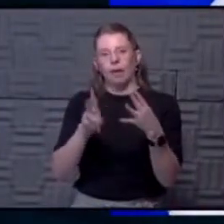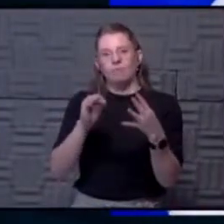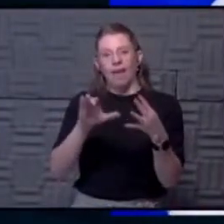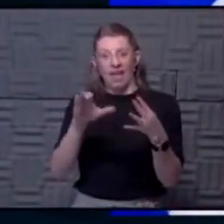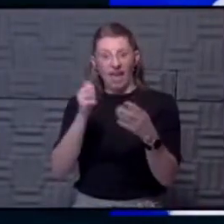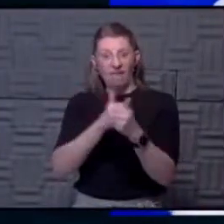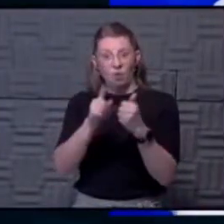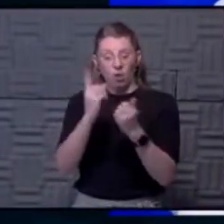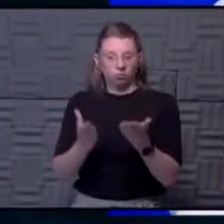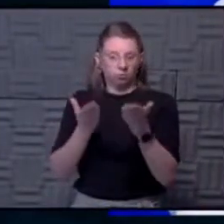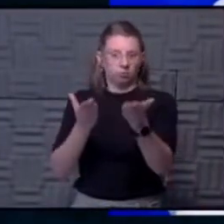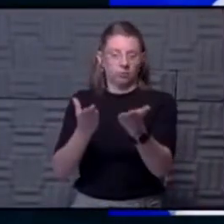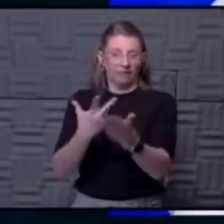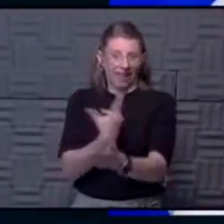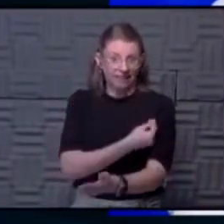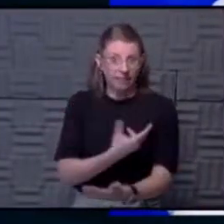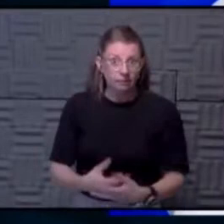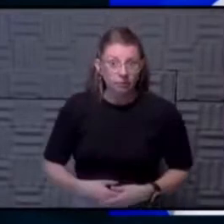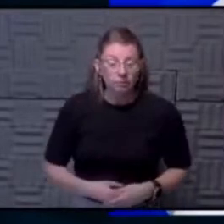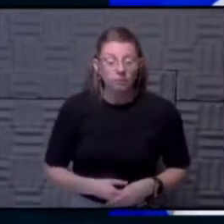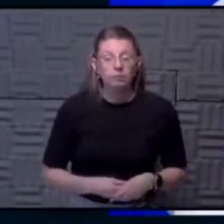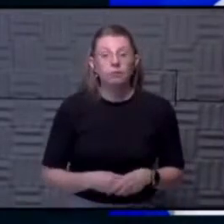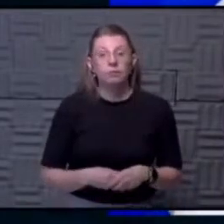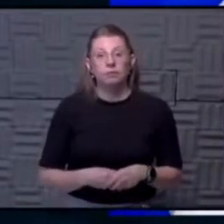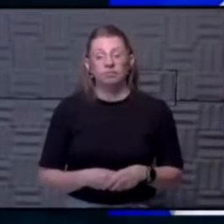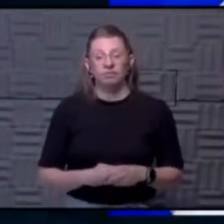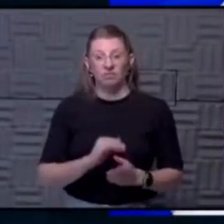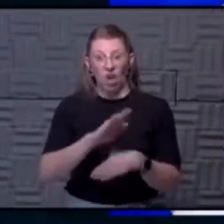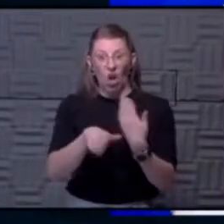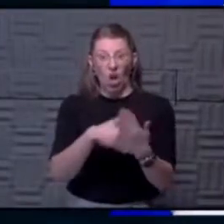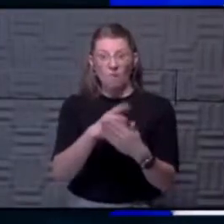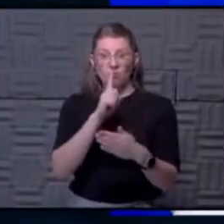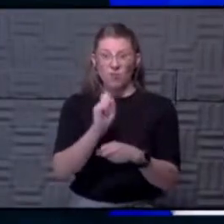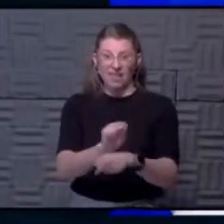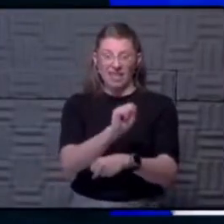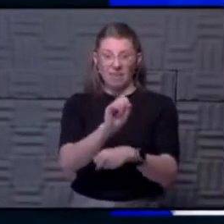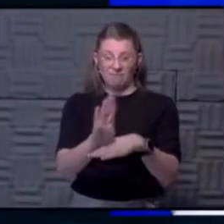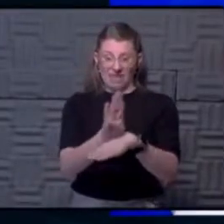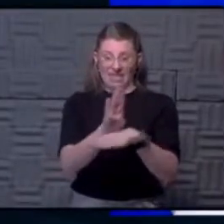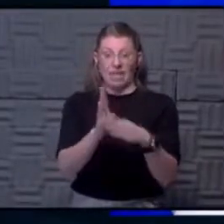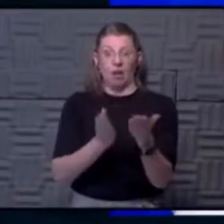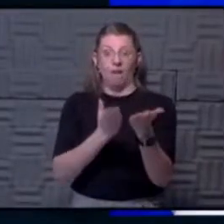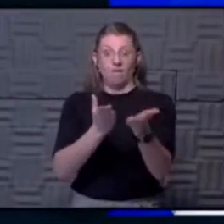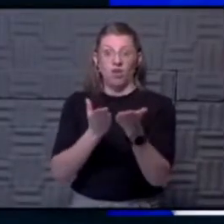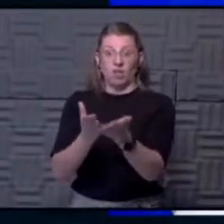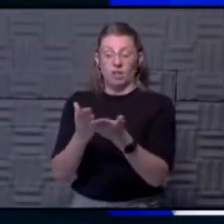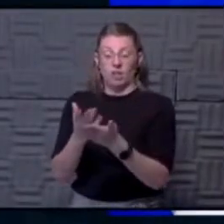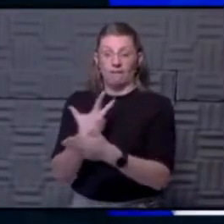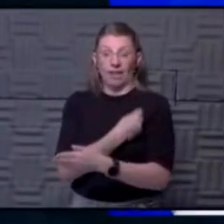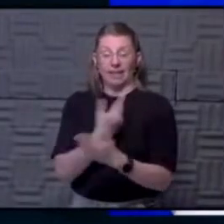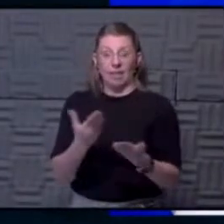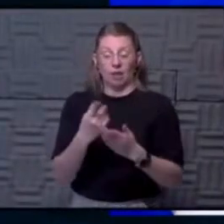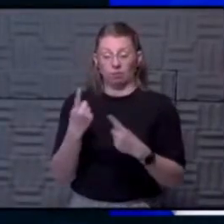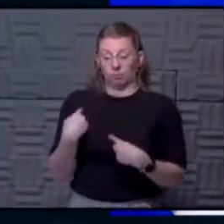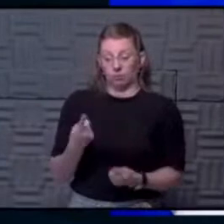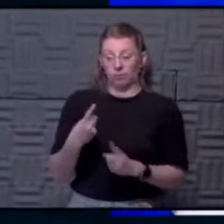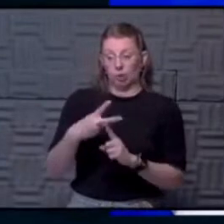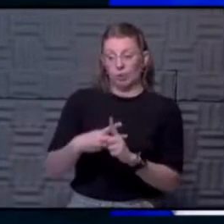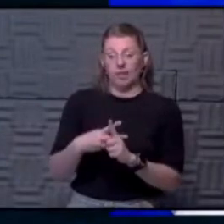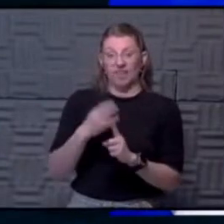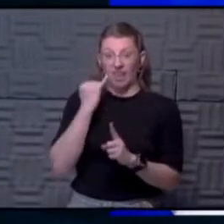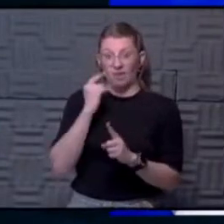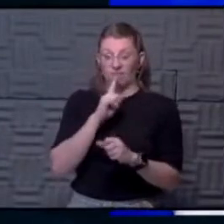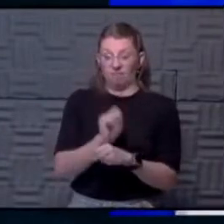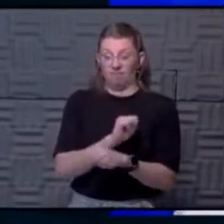offered a vaccine. We're all going to be really busy offering vaccine here in the next 2 months if that statement's going to be